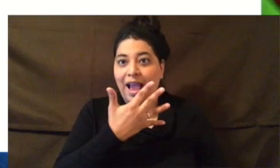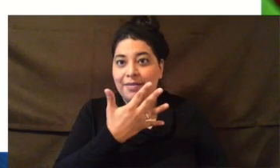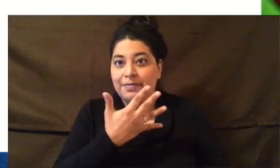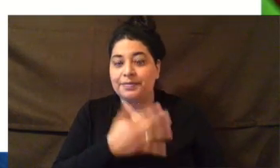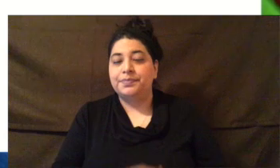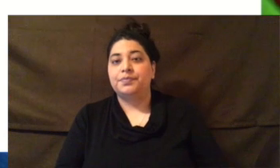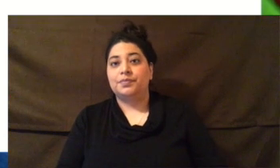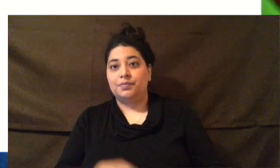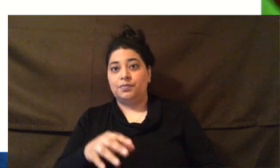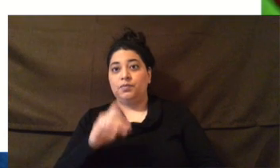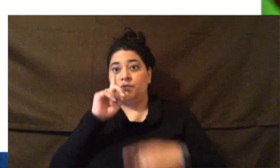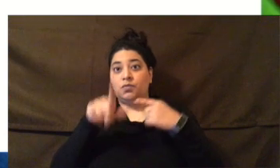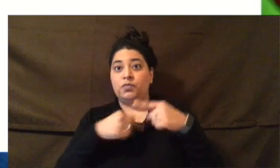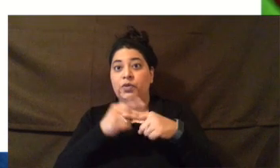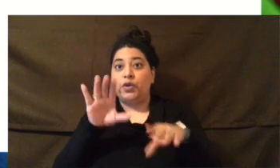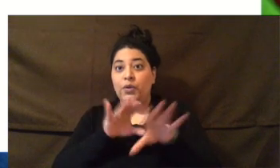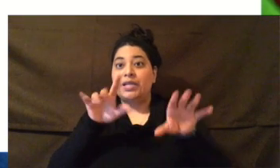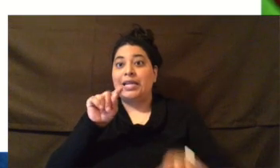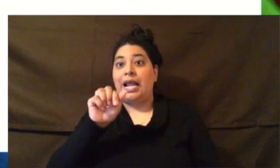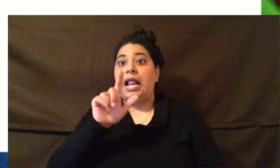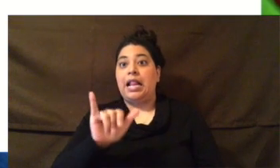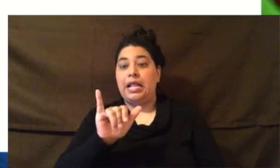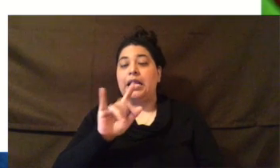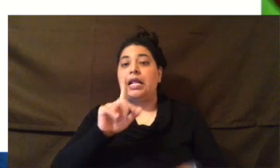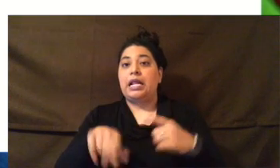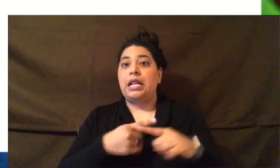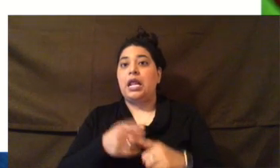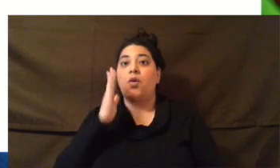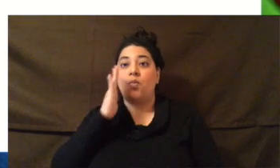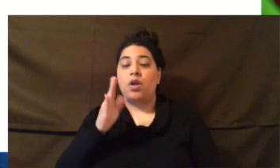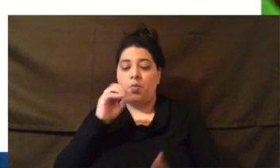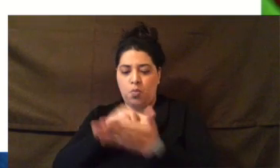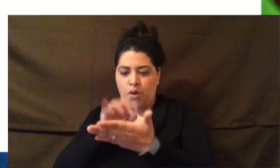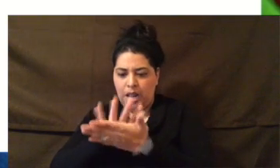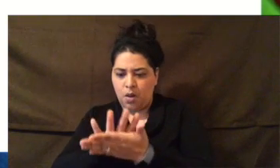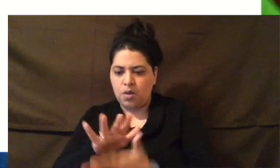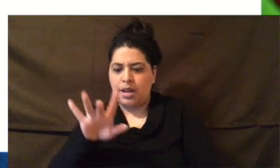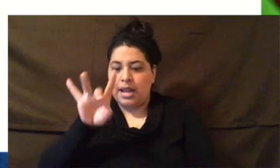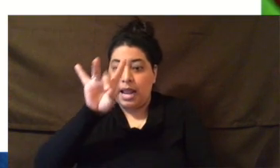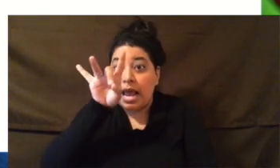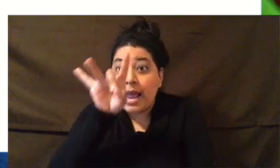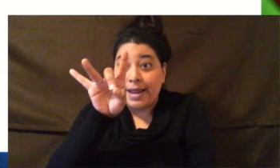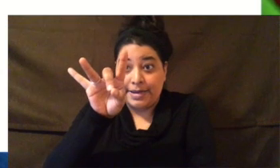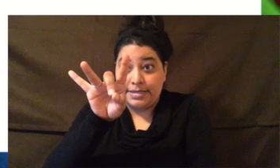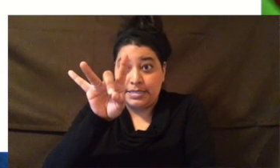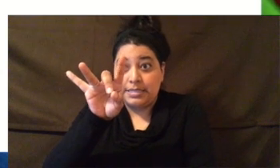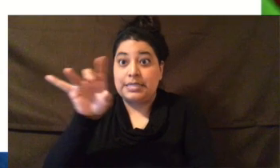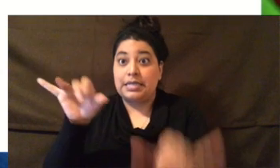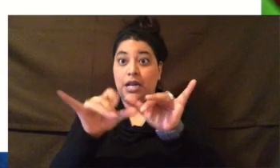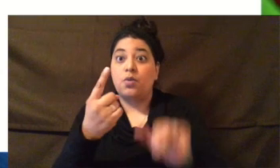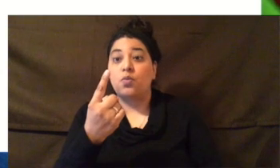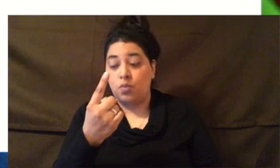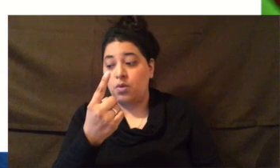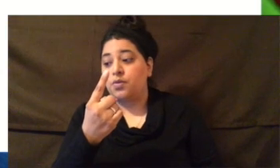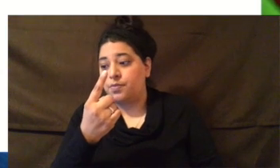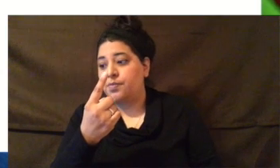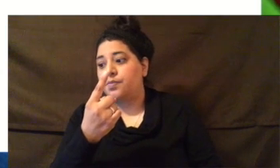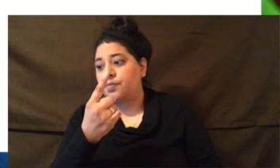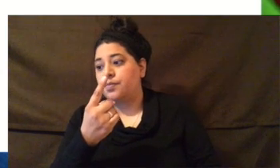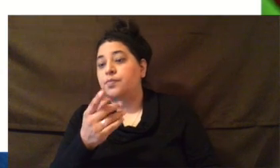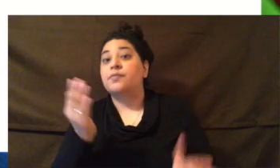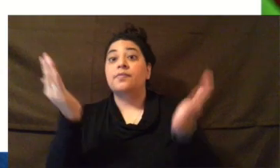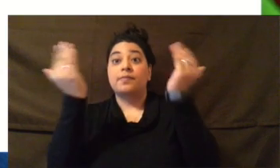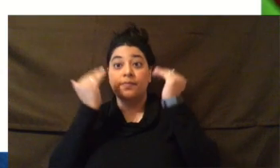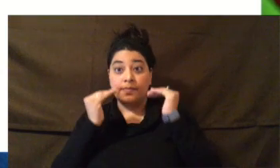Okay, so that's what we use when we use tallies. And then we'll go ahead and write our total. There are 8. So